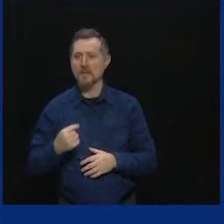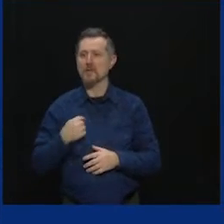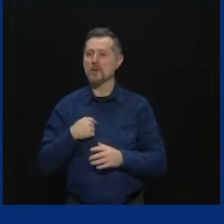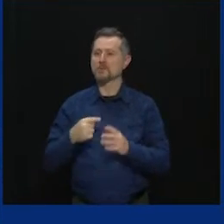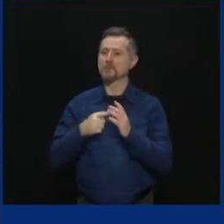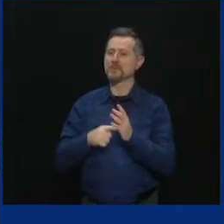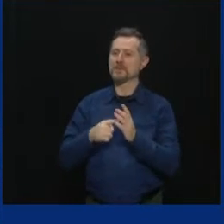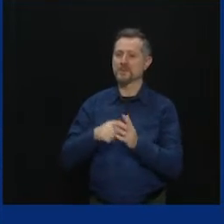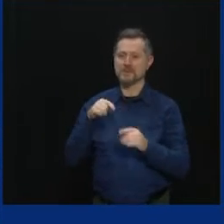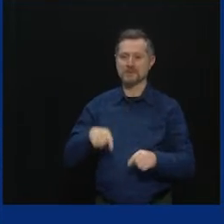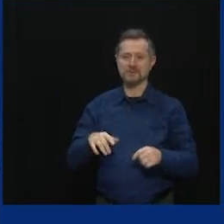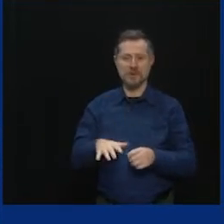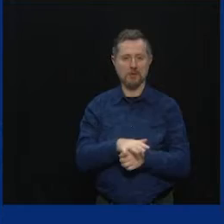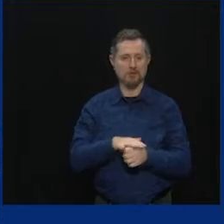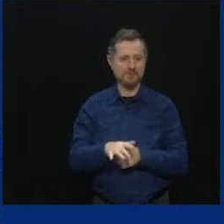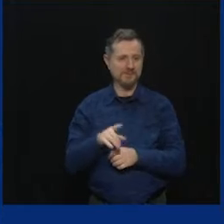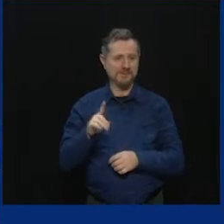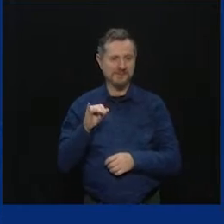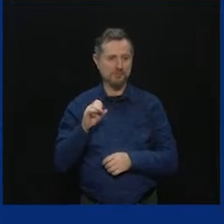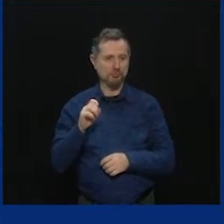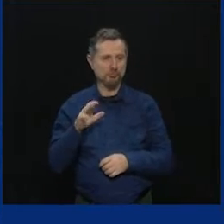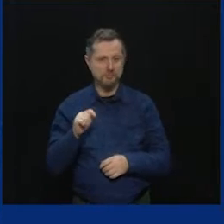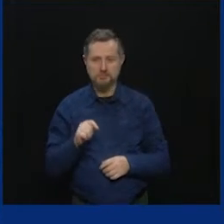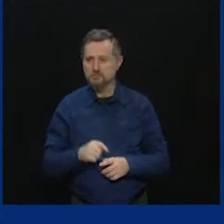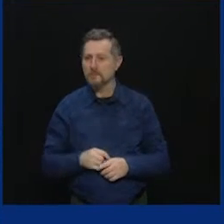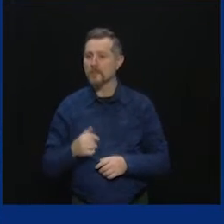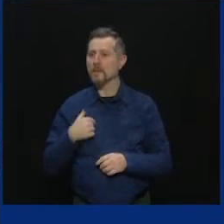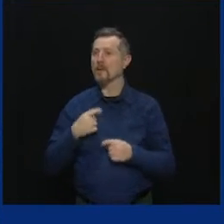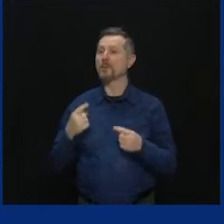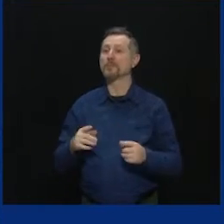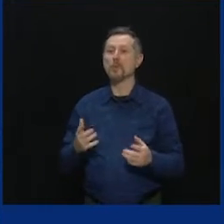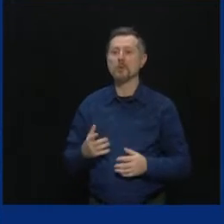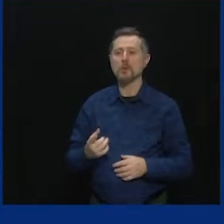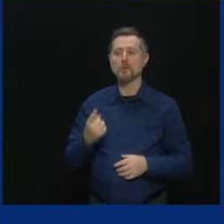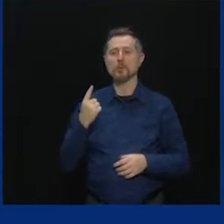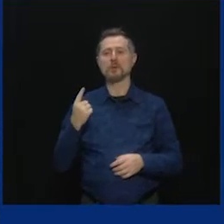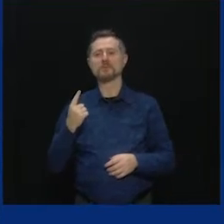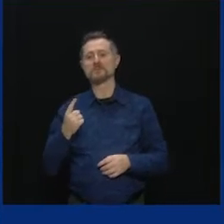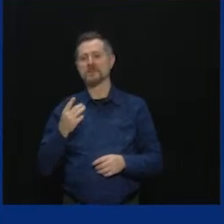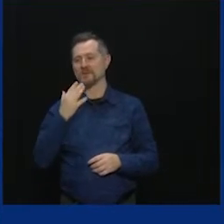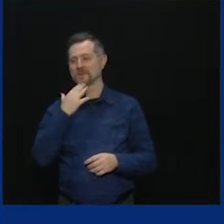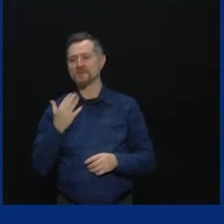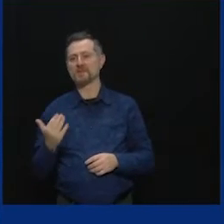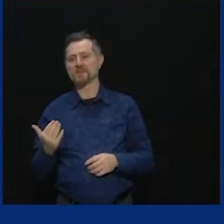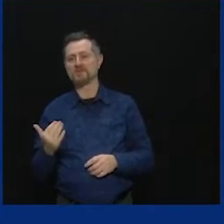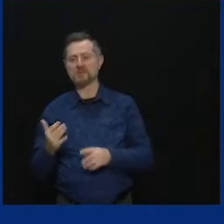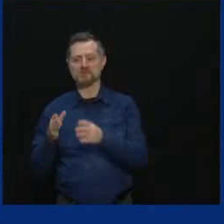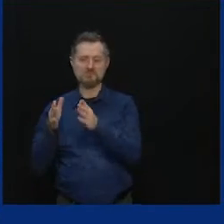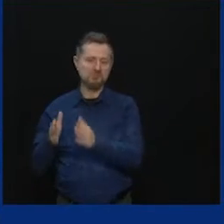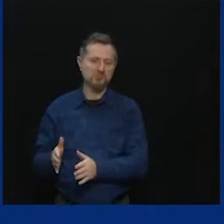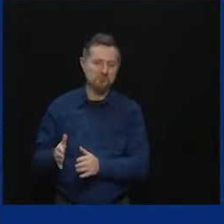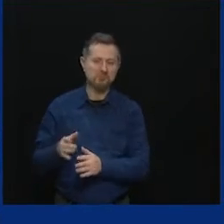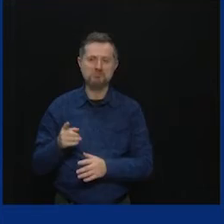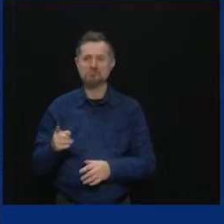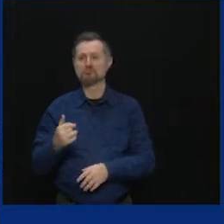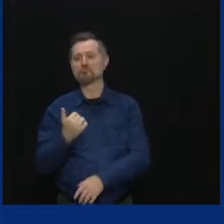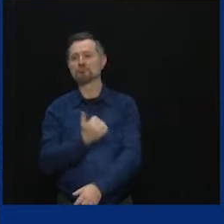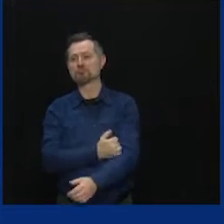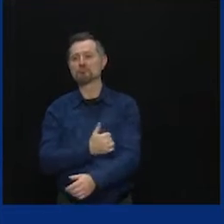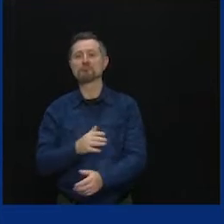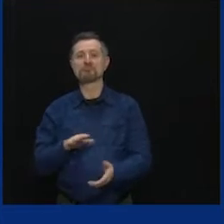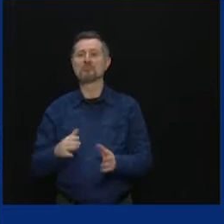here was the overdose death of a 15-year-old in Yonkers on fentanyl, and the mayor and I spoke about